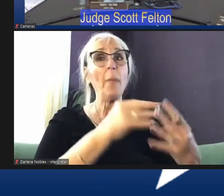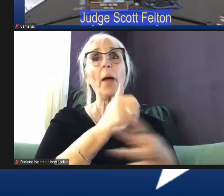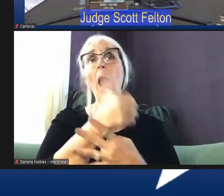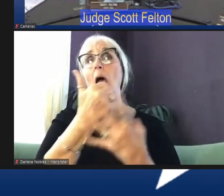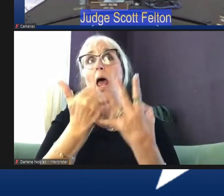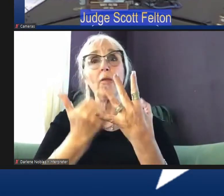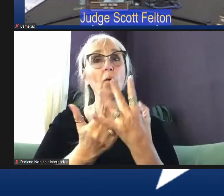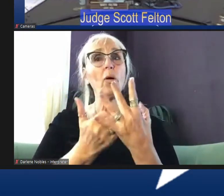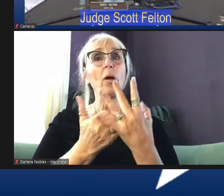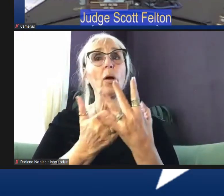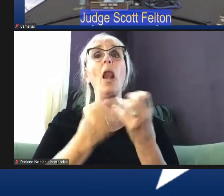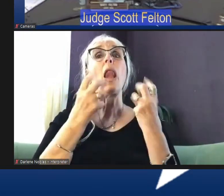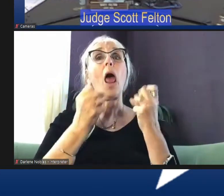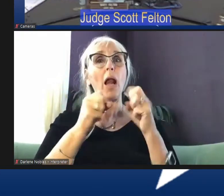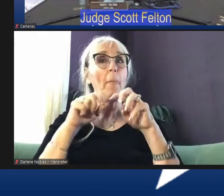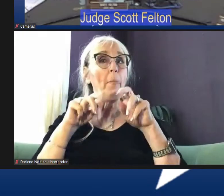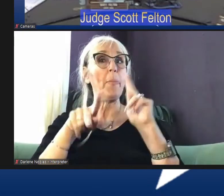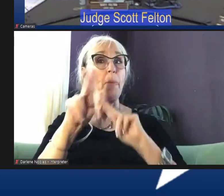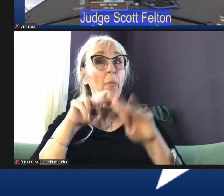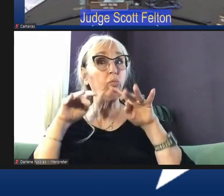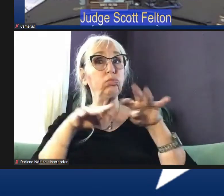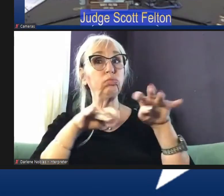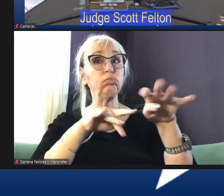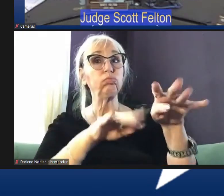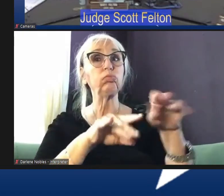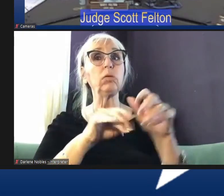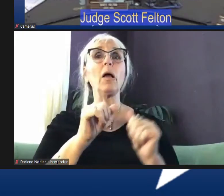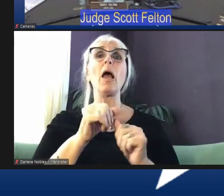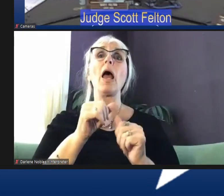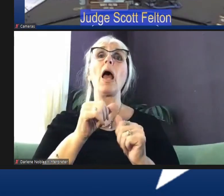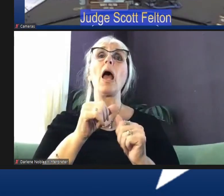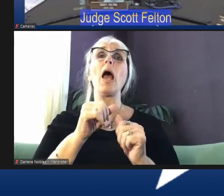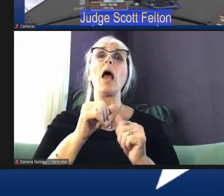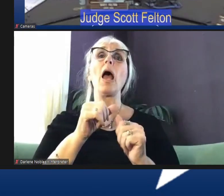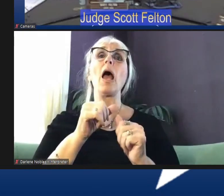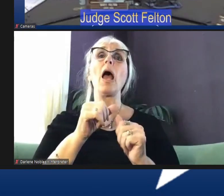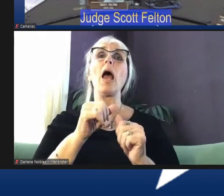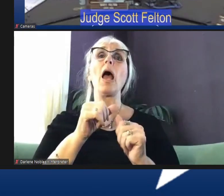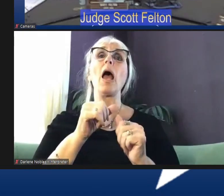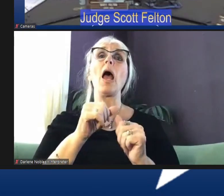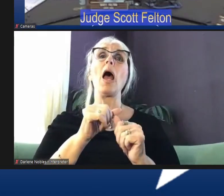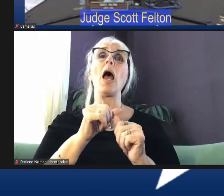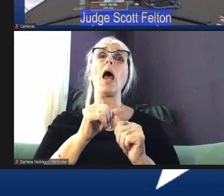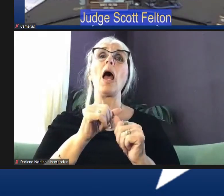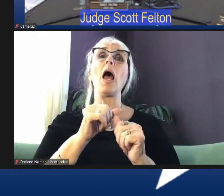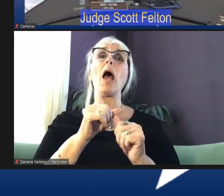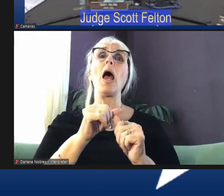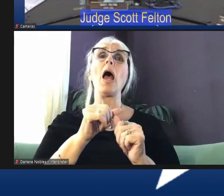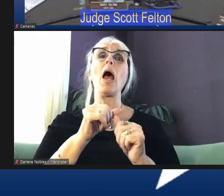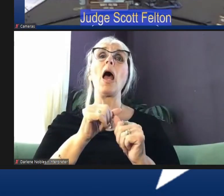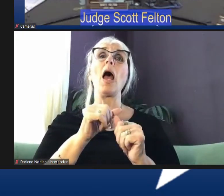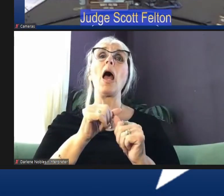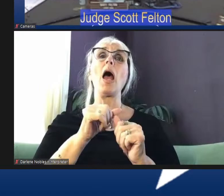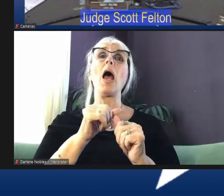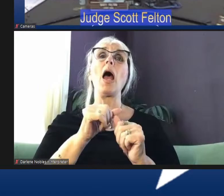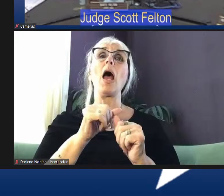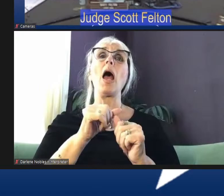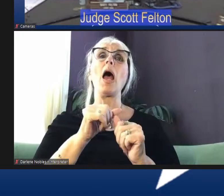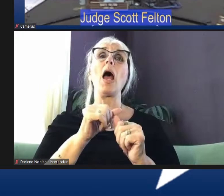people, would help qualify it for ARPA money. And so that would be the next